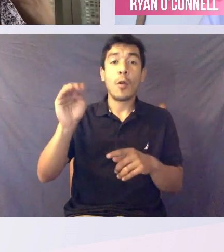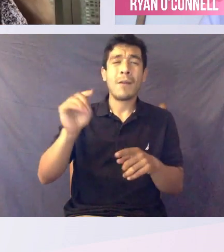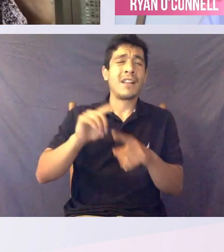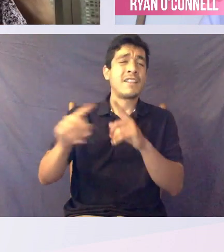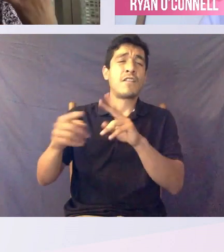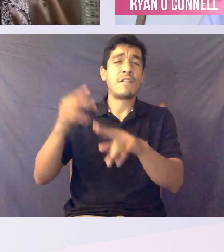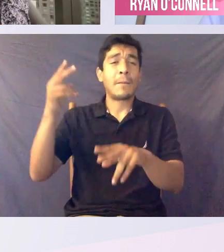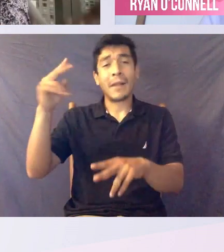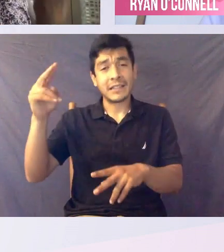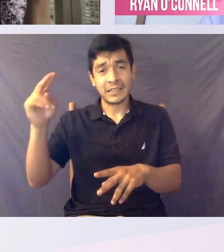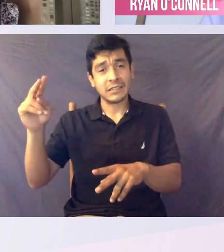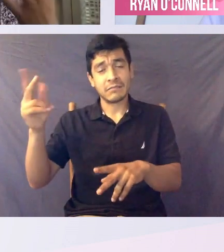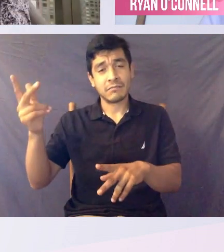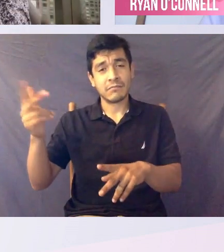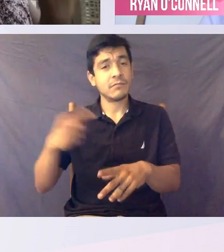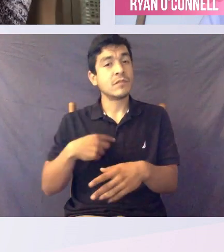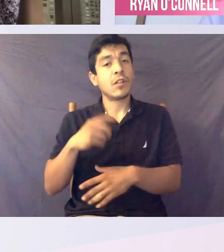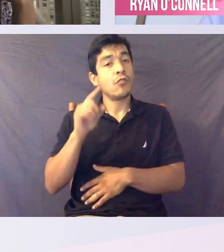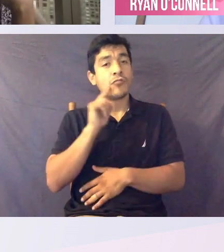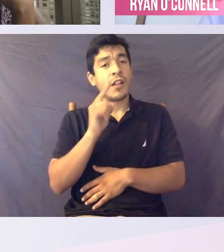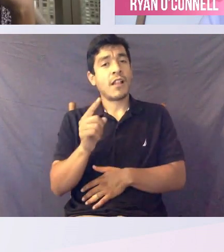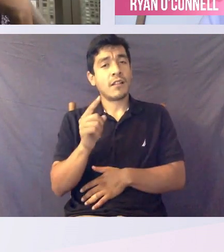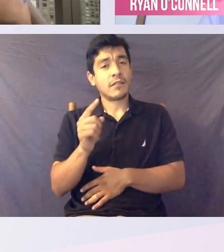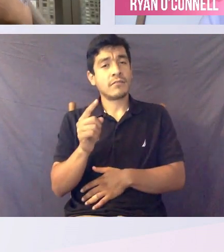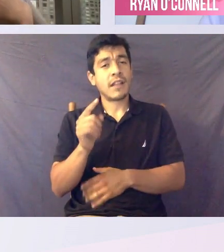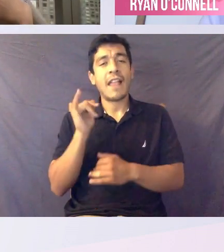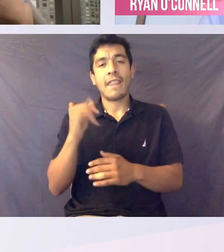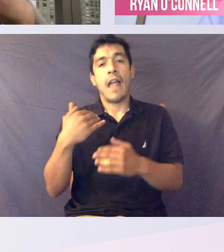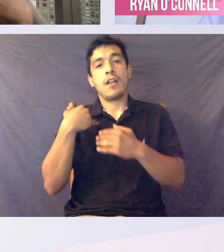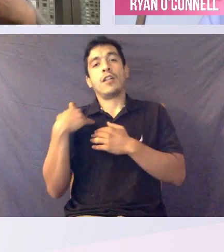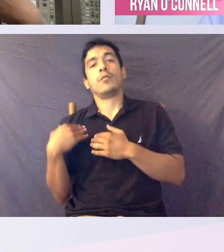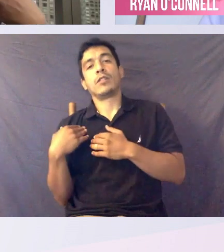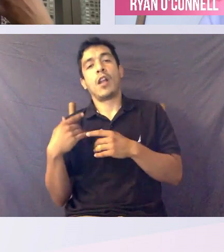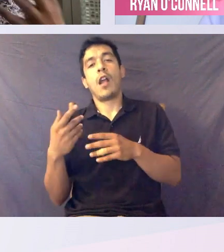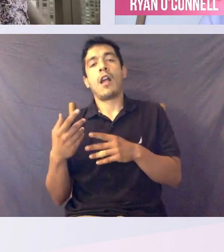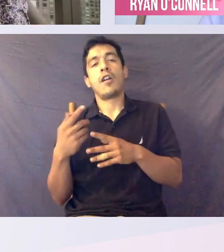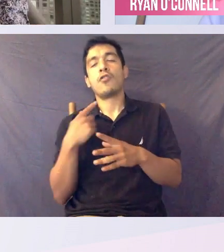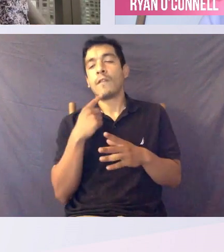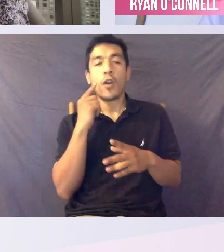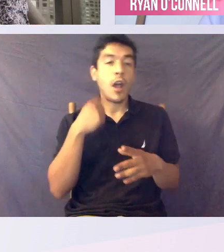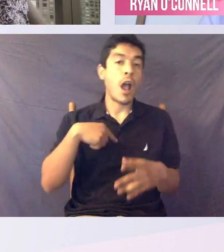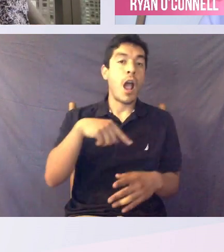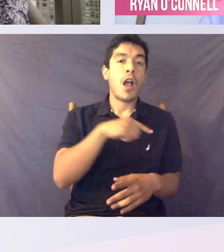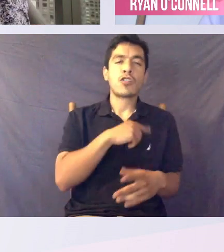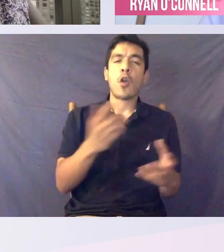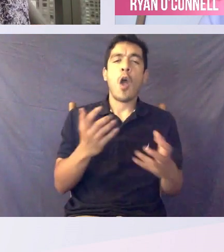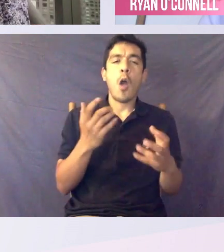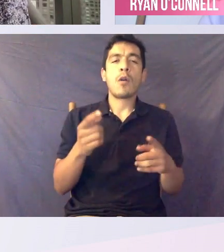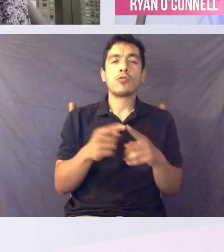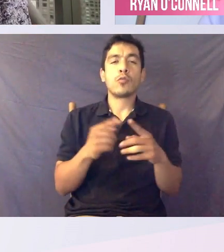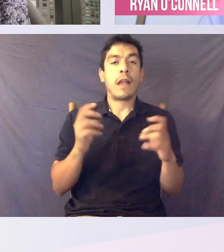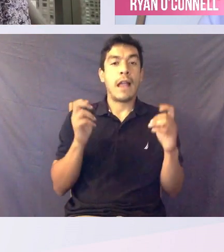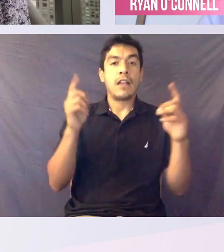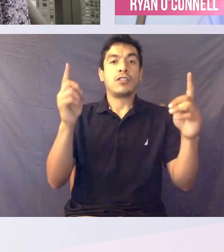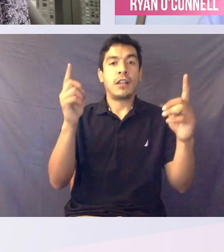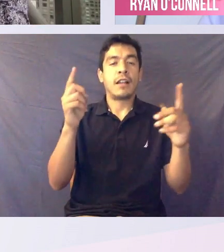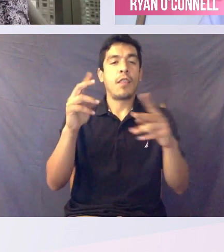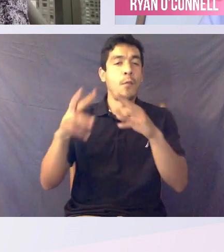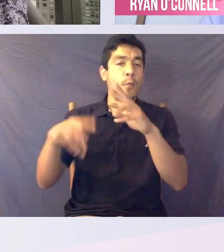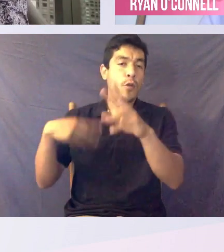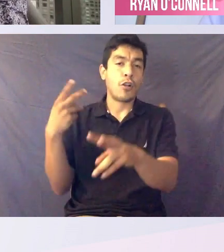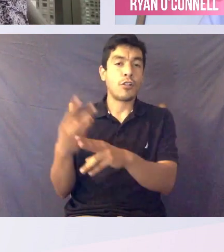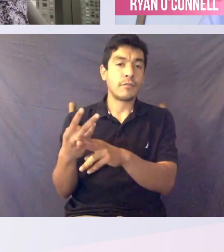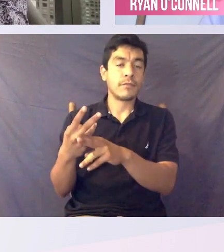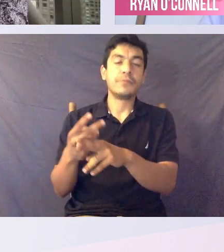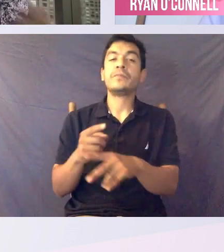like, it's like the responsibility falls on us to have to always do the educating. But